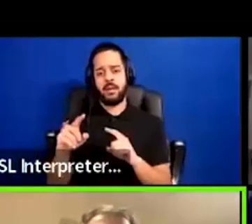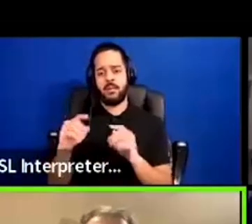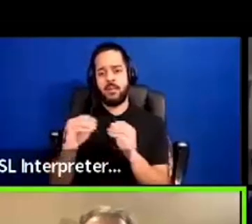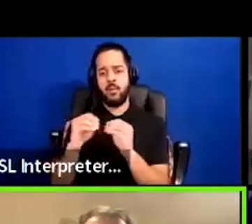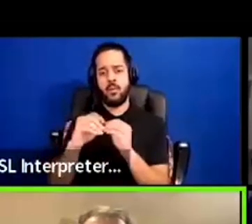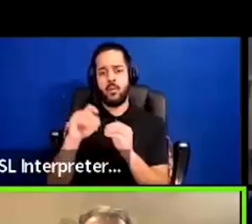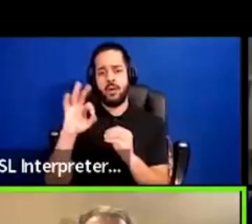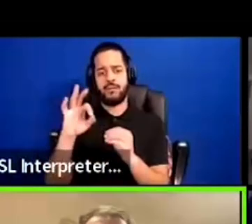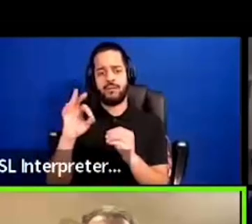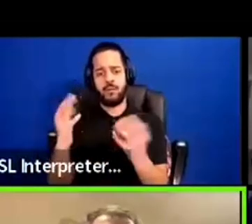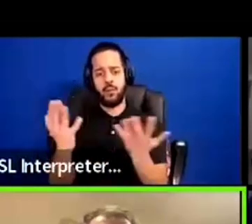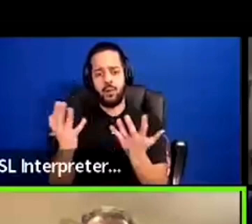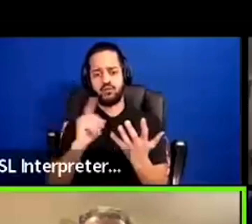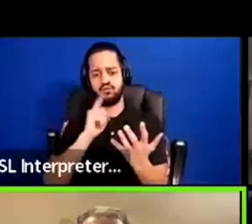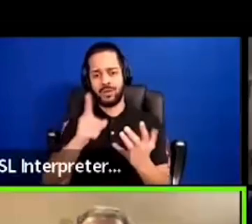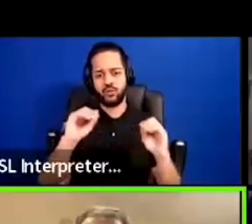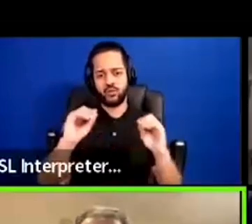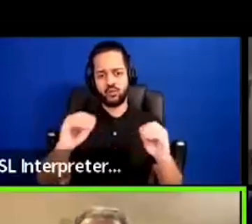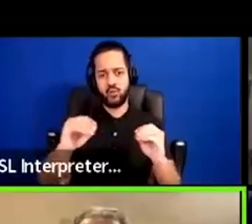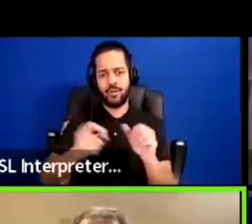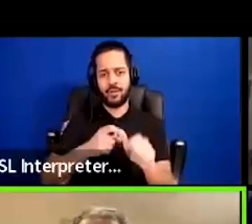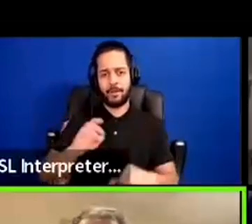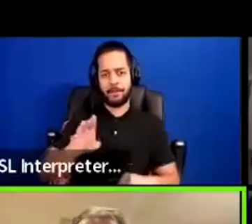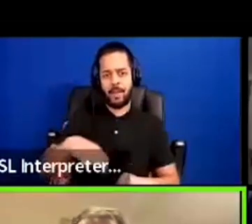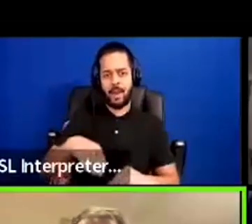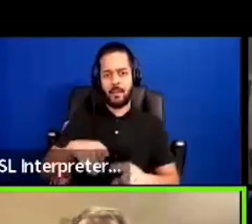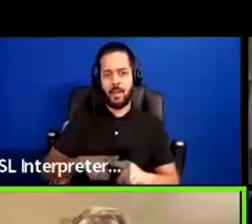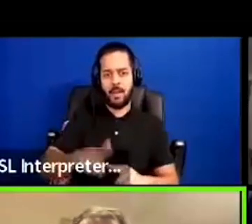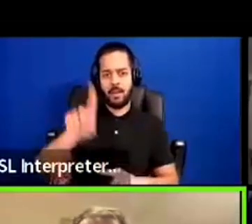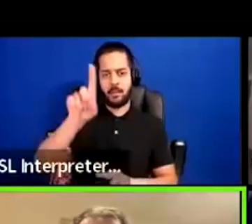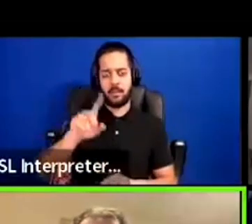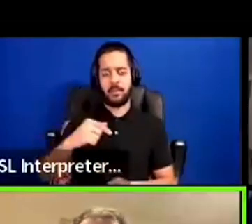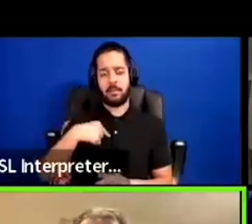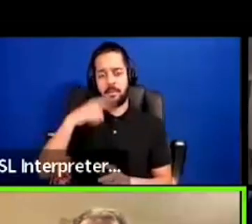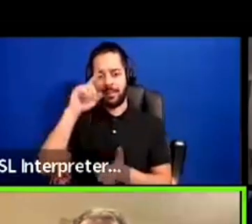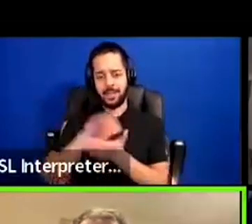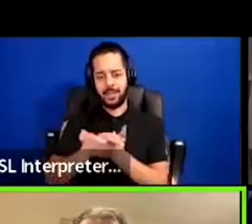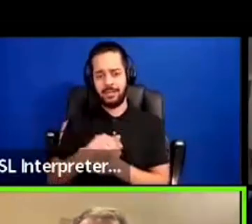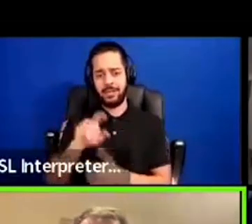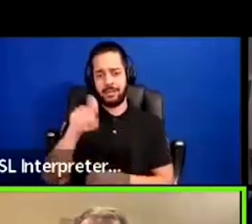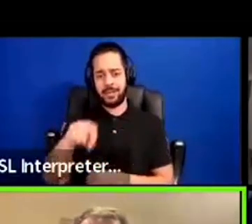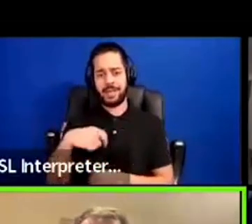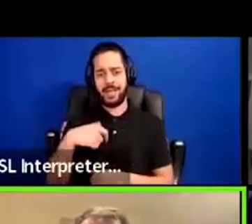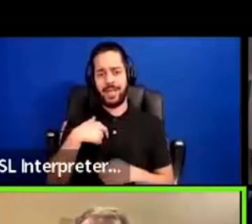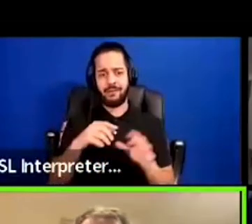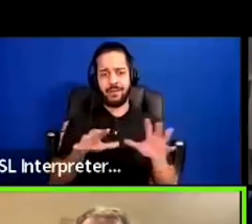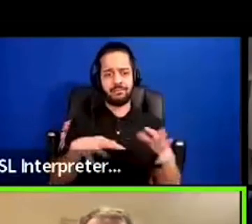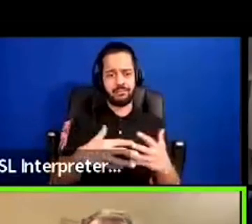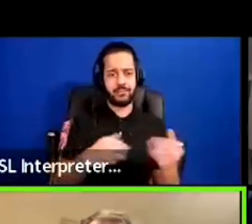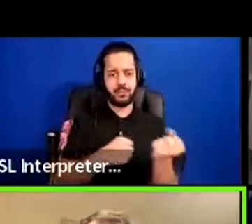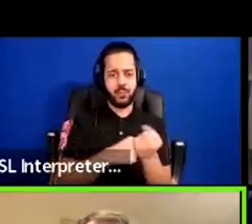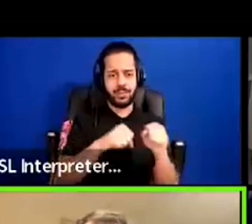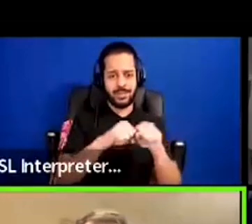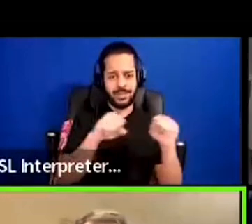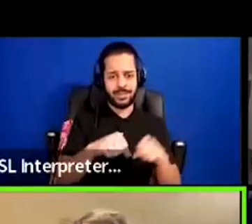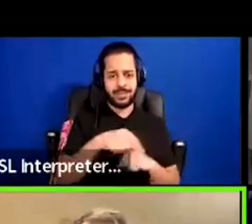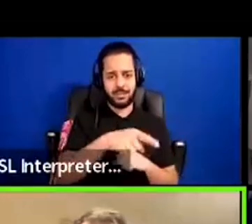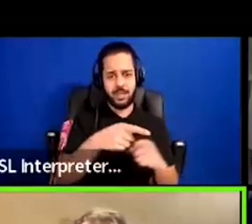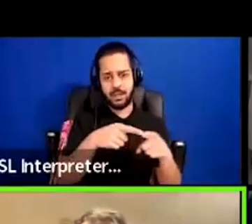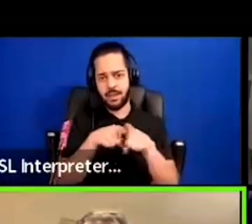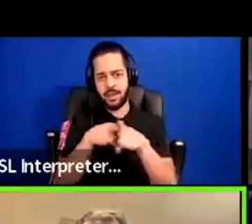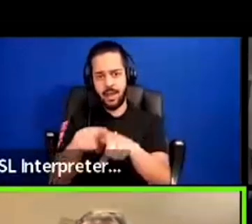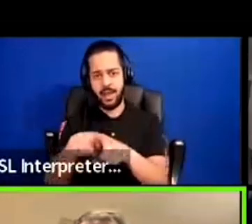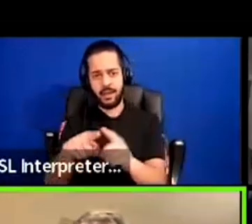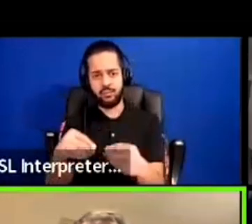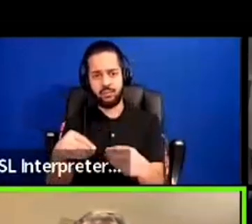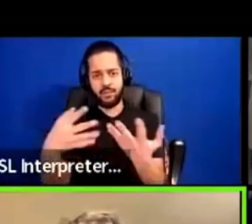level? I agree with the last speaker that there needs to be a pool of supports that I think strictly aligned that presents clarity